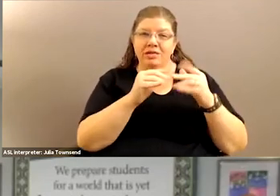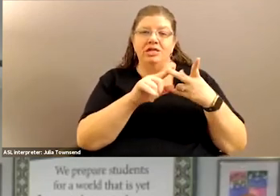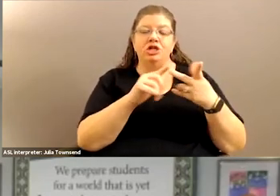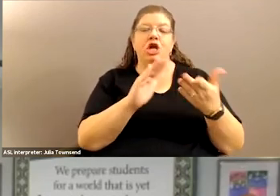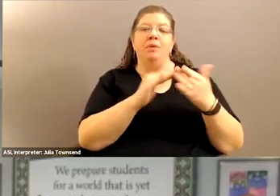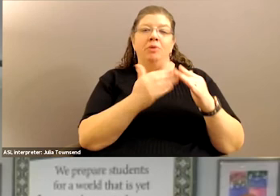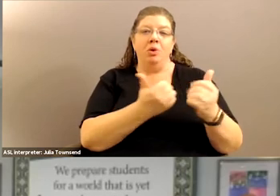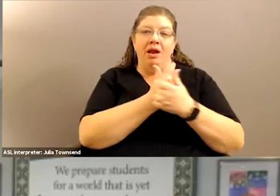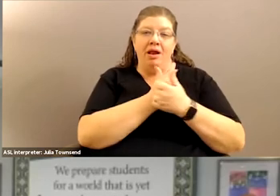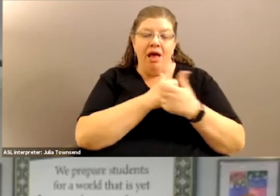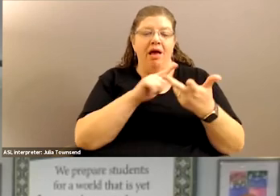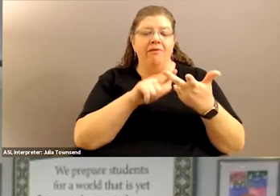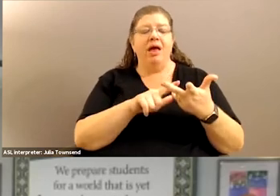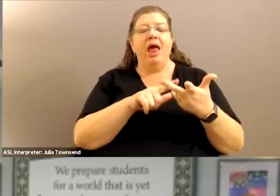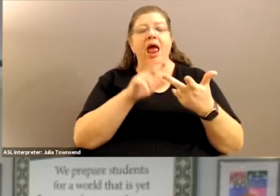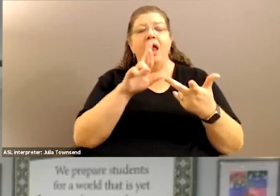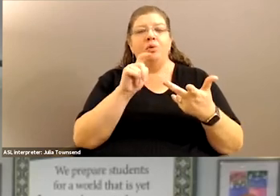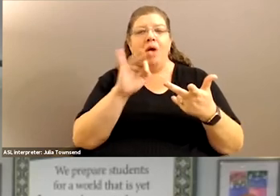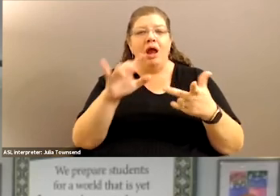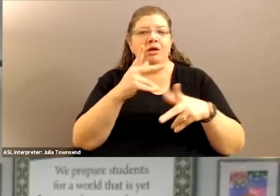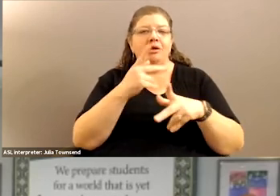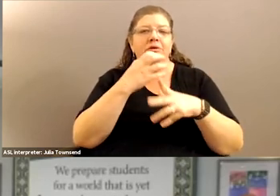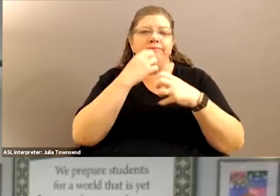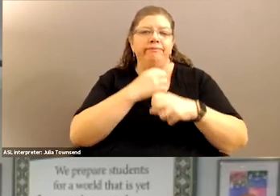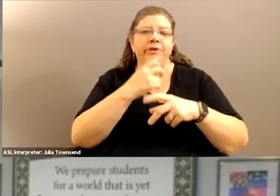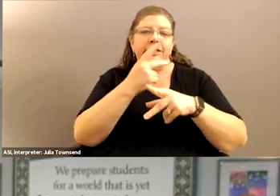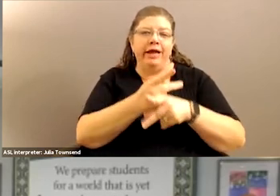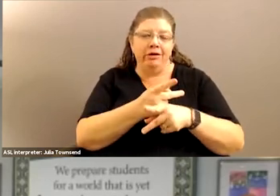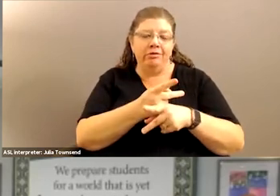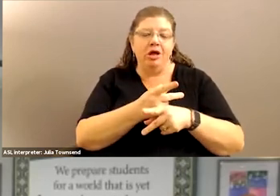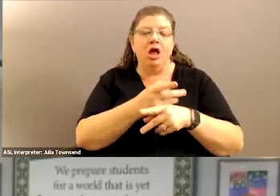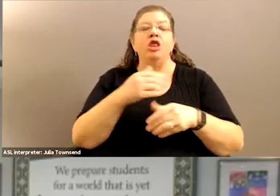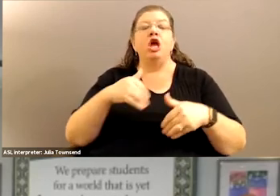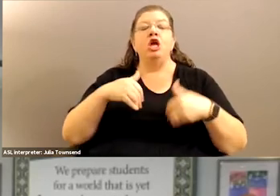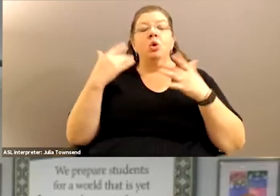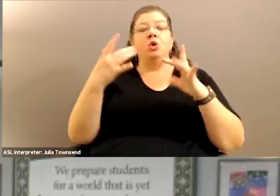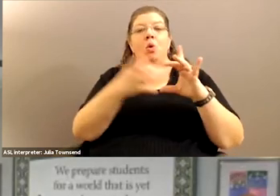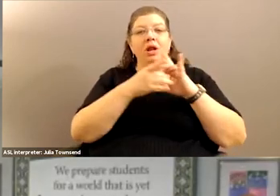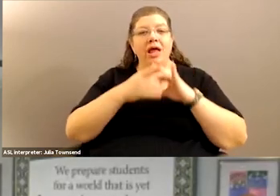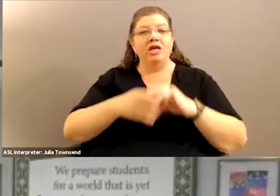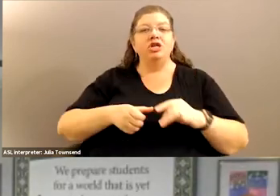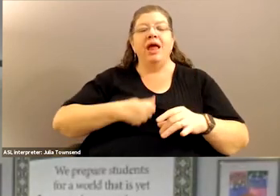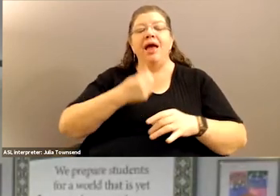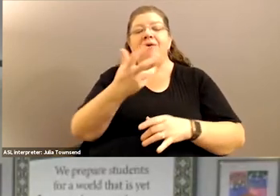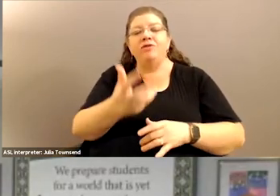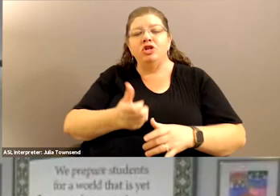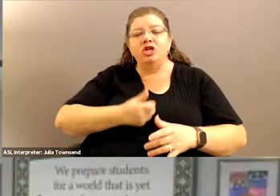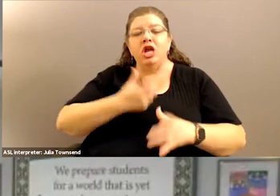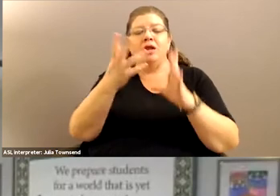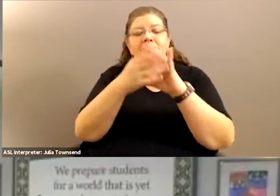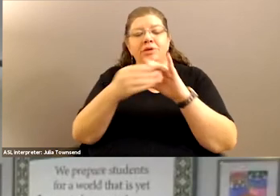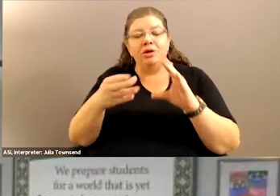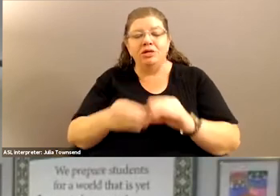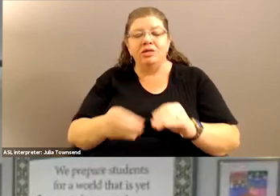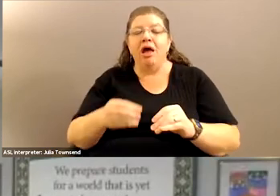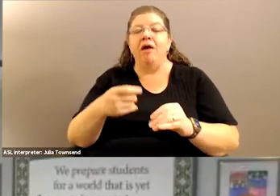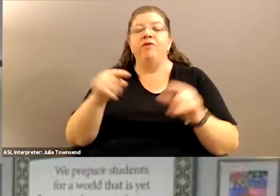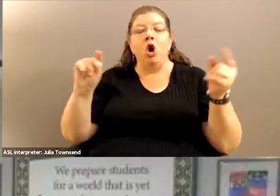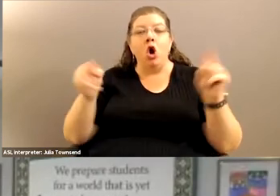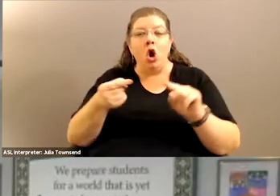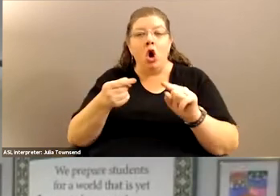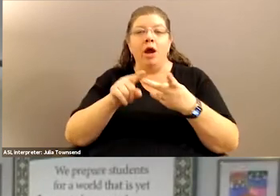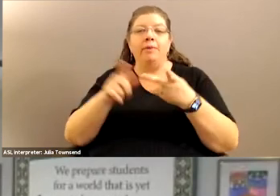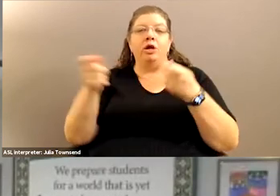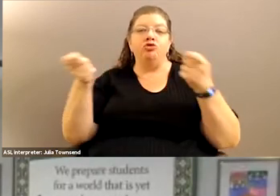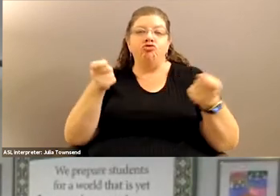and radical care the youth coalition has shared vulnerable experiences filled with harm control and trauma their stories